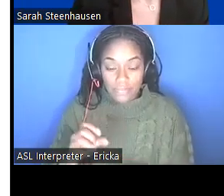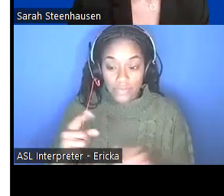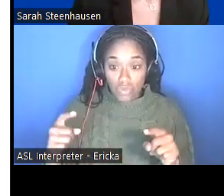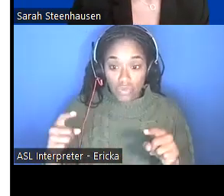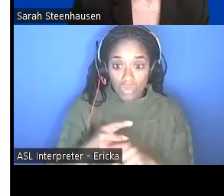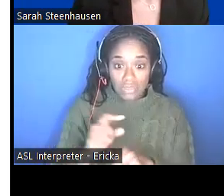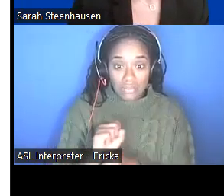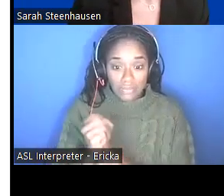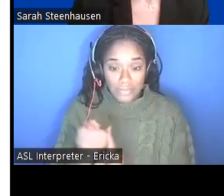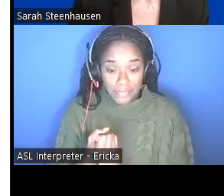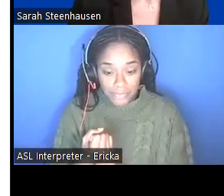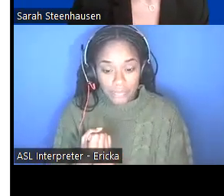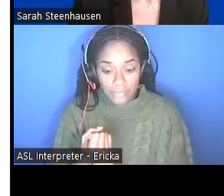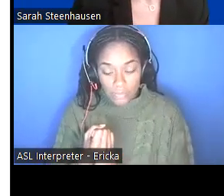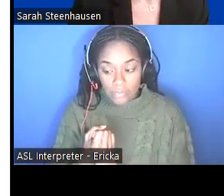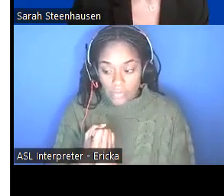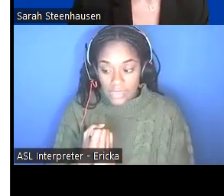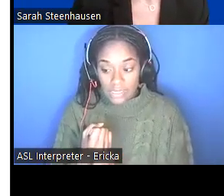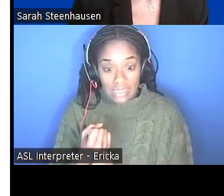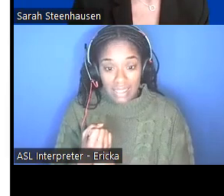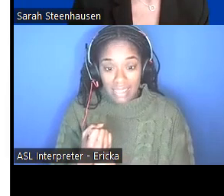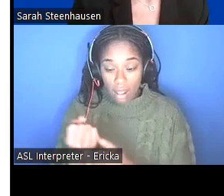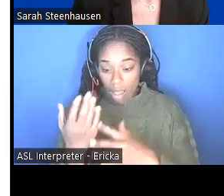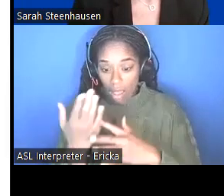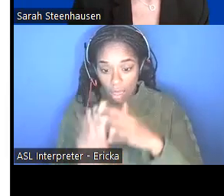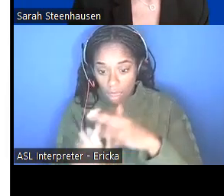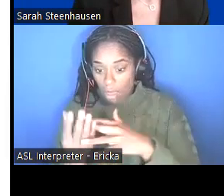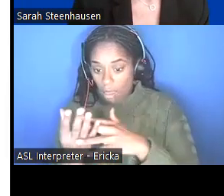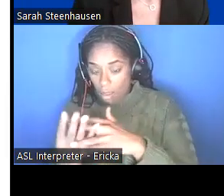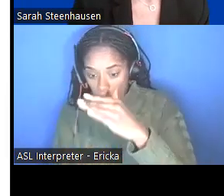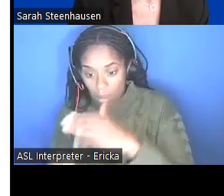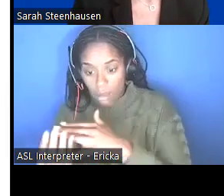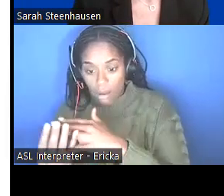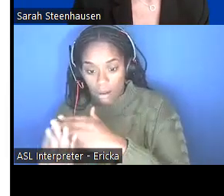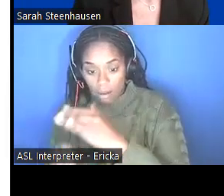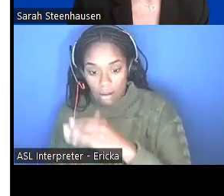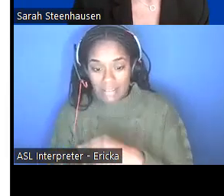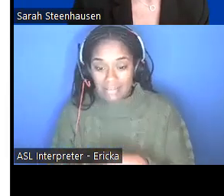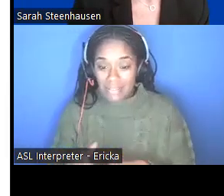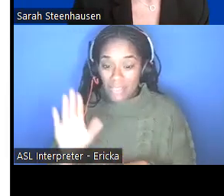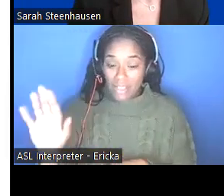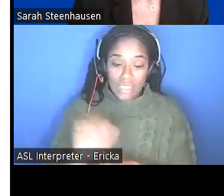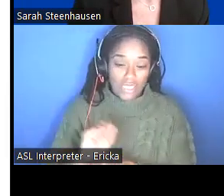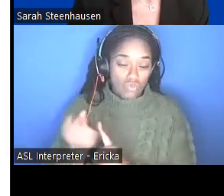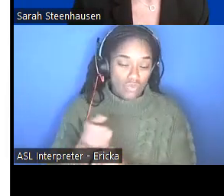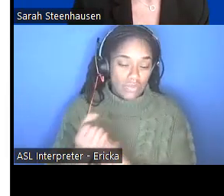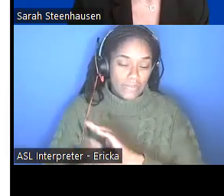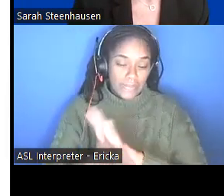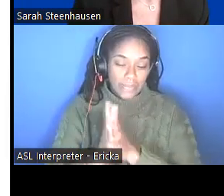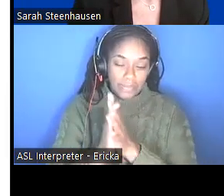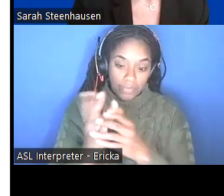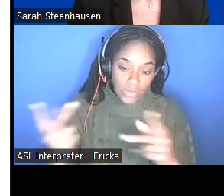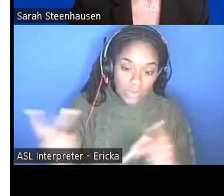conditions are falling through the cracks and their conditions are worsening. We are